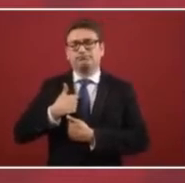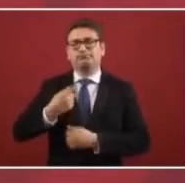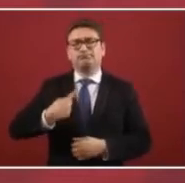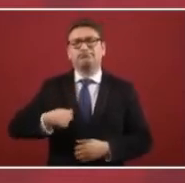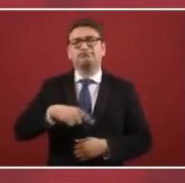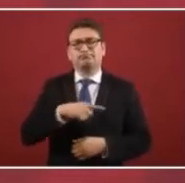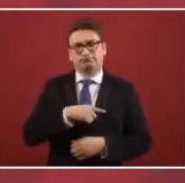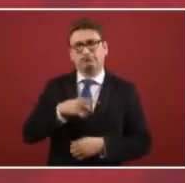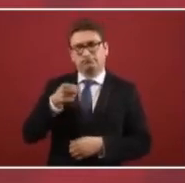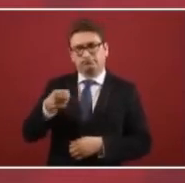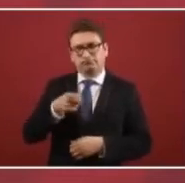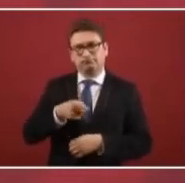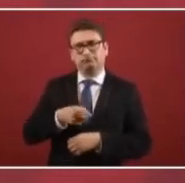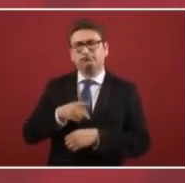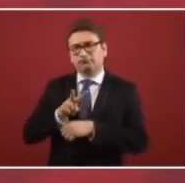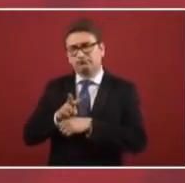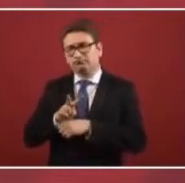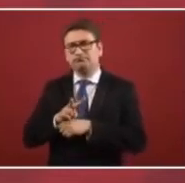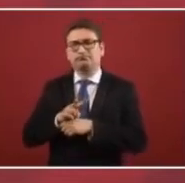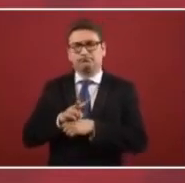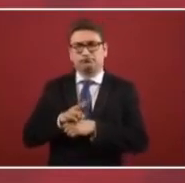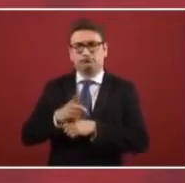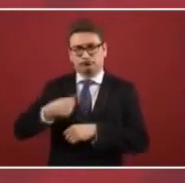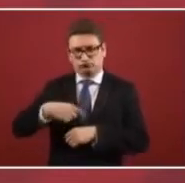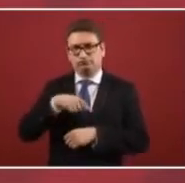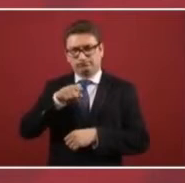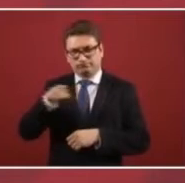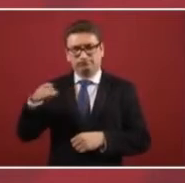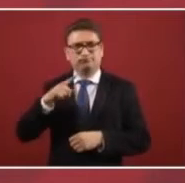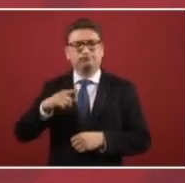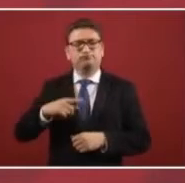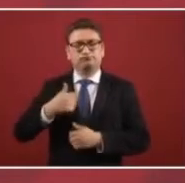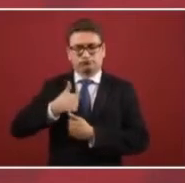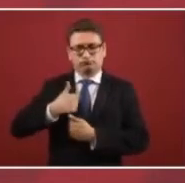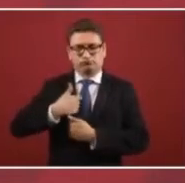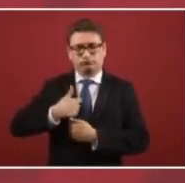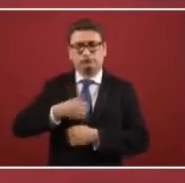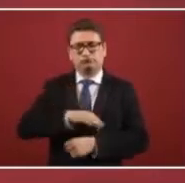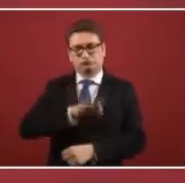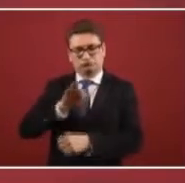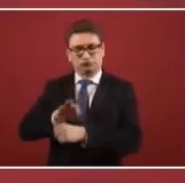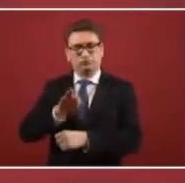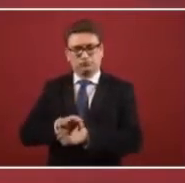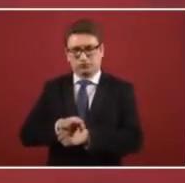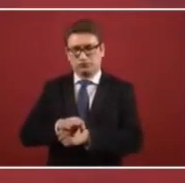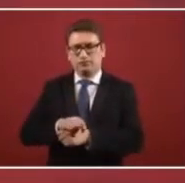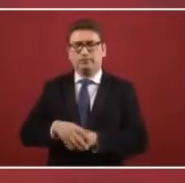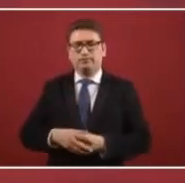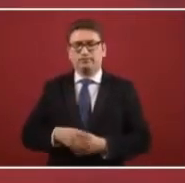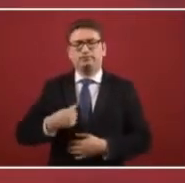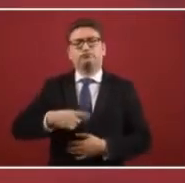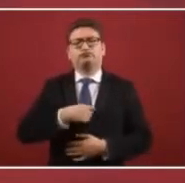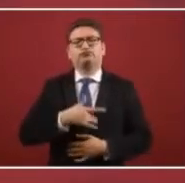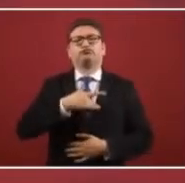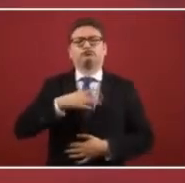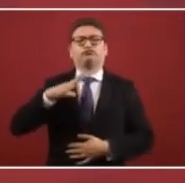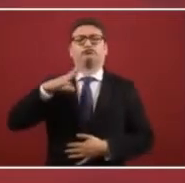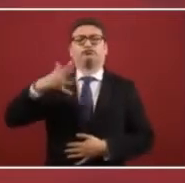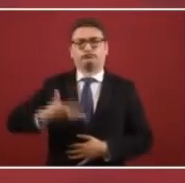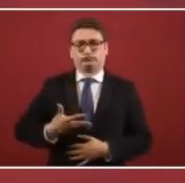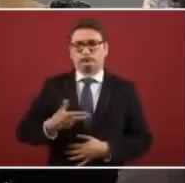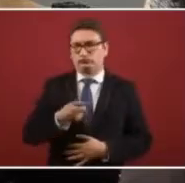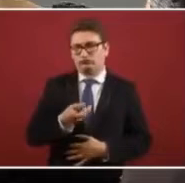monitoring them, and we're not going to risk them, and we do take care of them, and we are